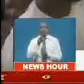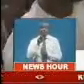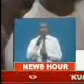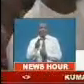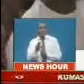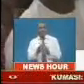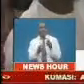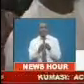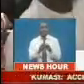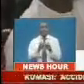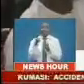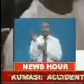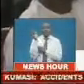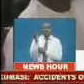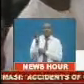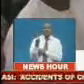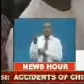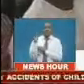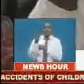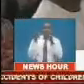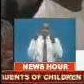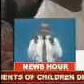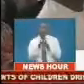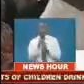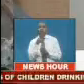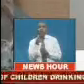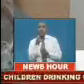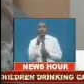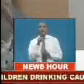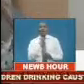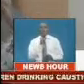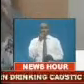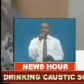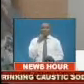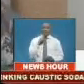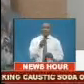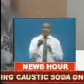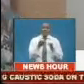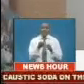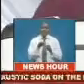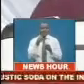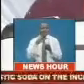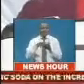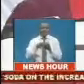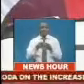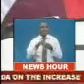Abuaje Mensah preached the sermon titled, "Who Am I?" to narrate the checkered